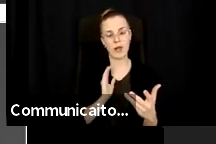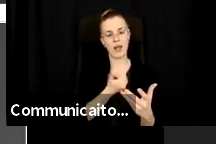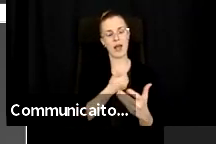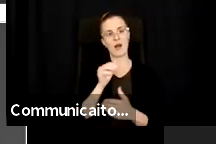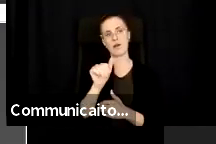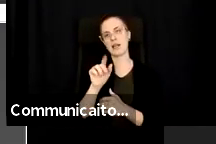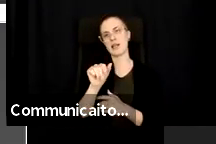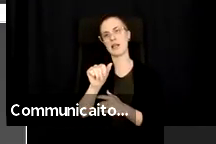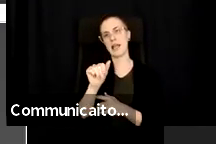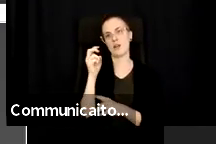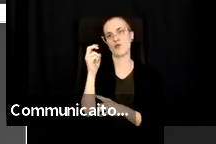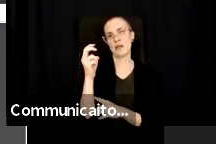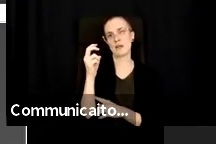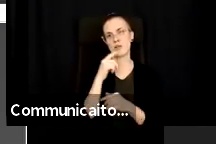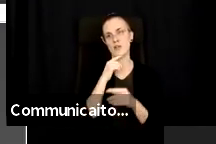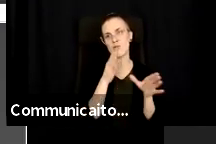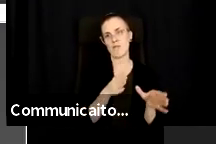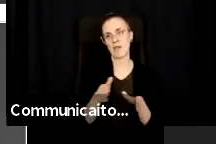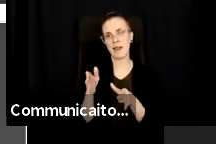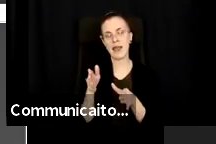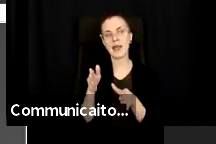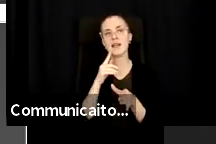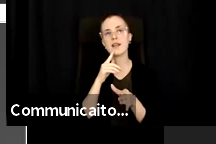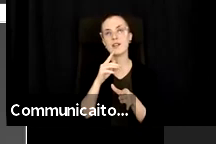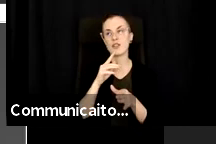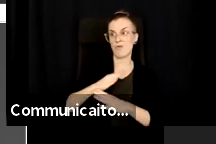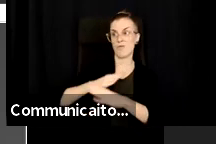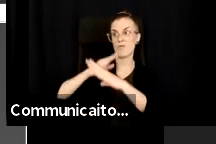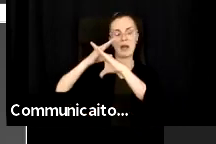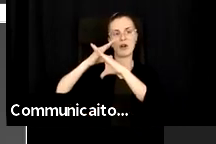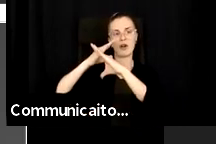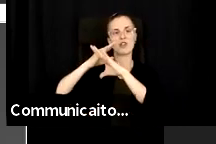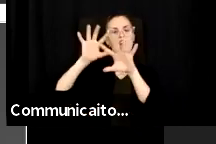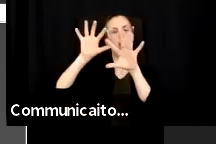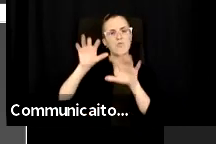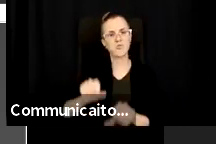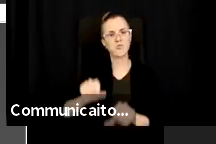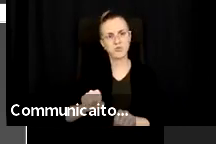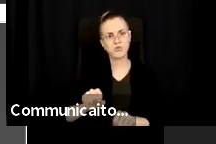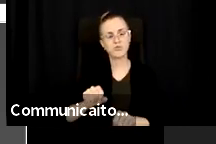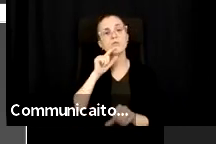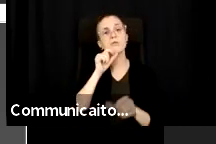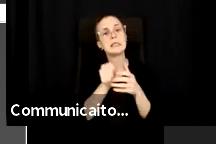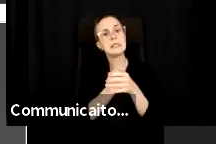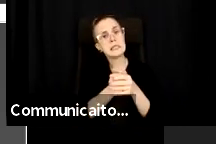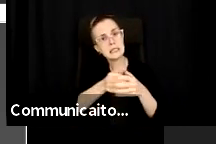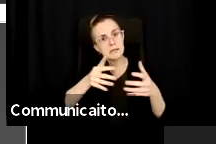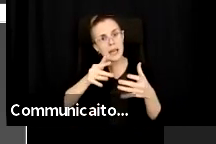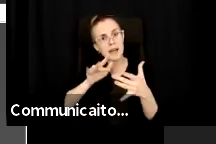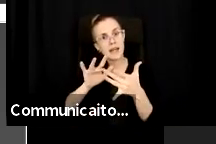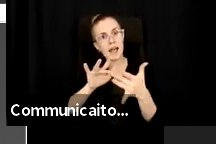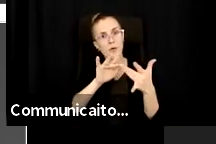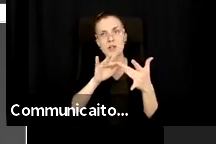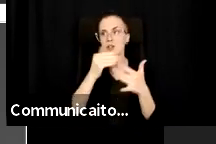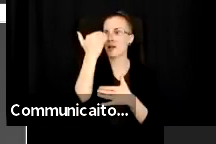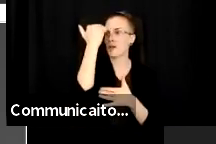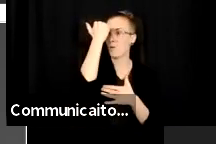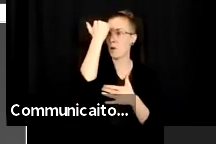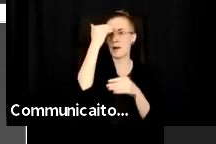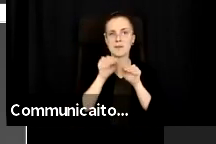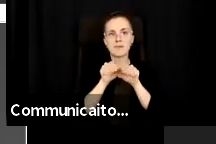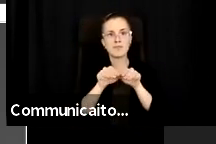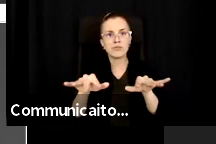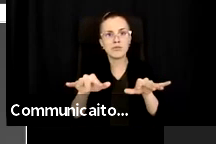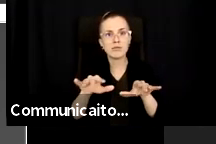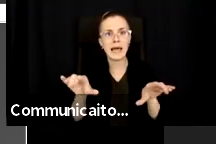the department's efforts to further remove barriers, expanding outreach and awareness activities around this issue,